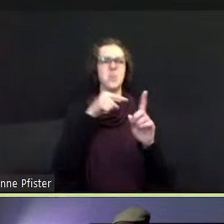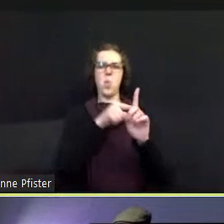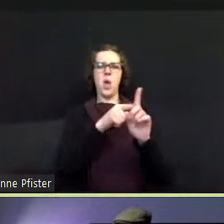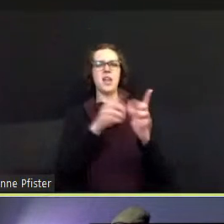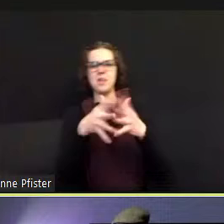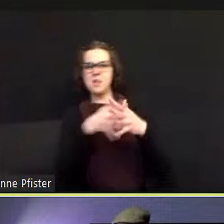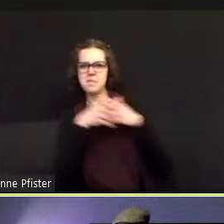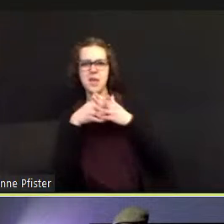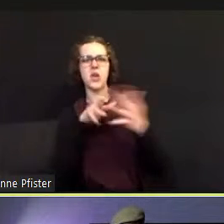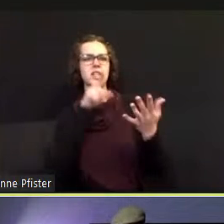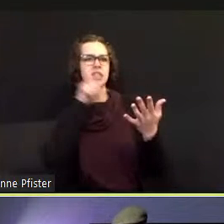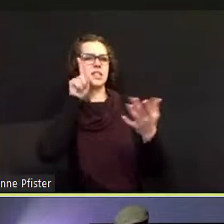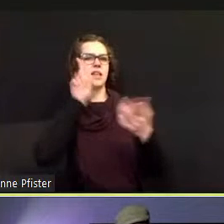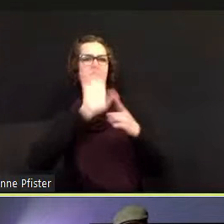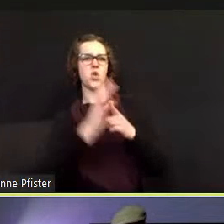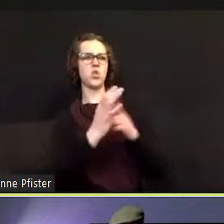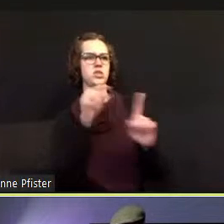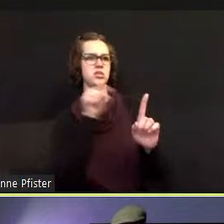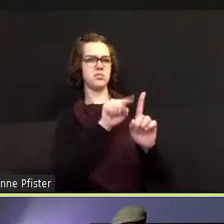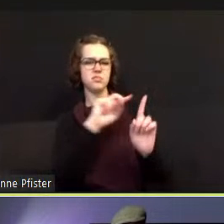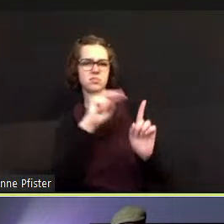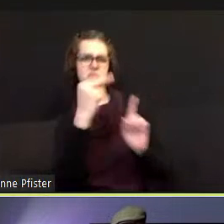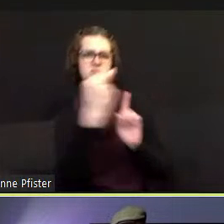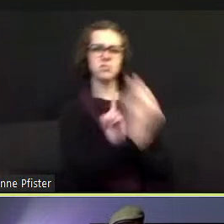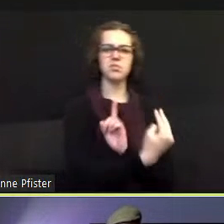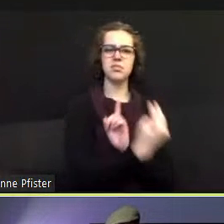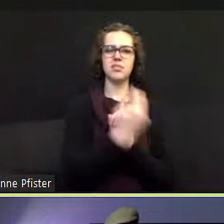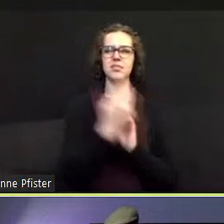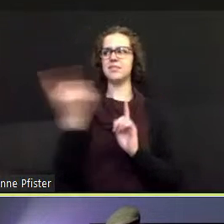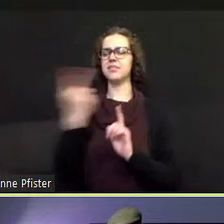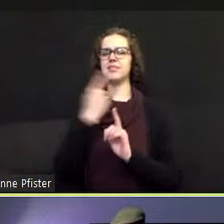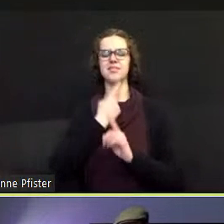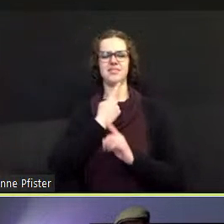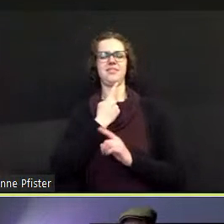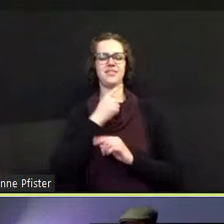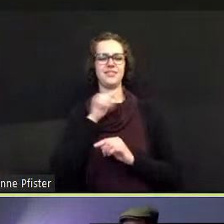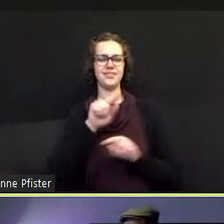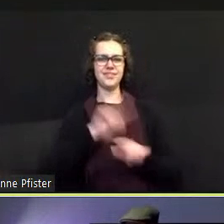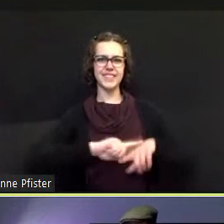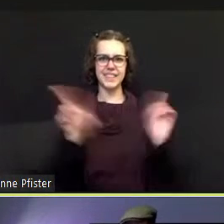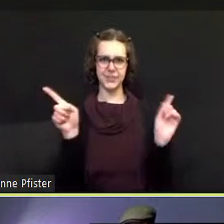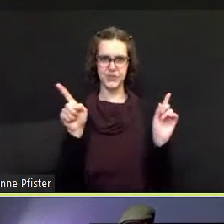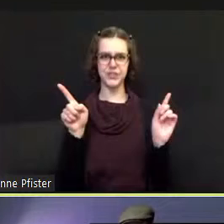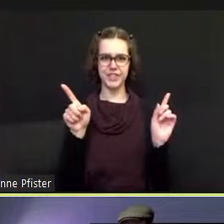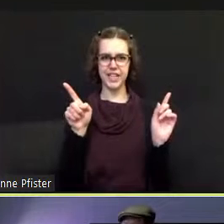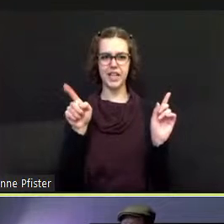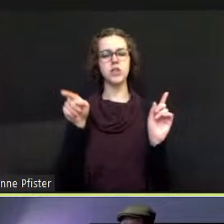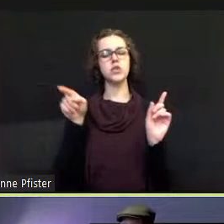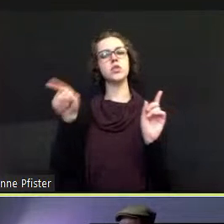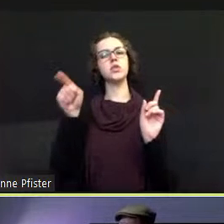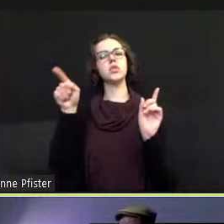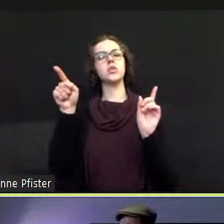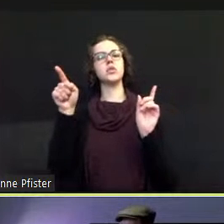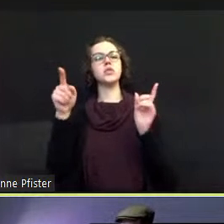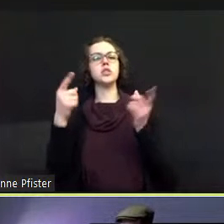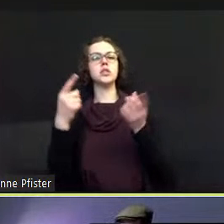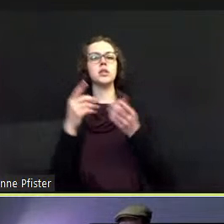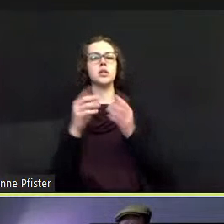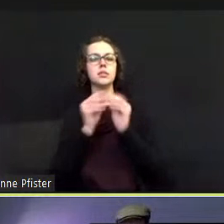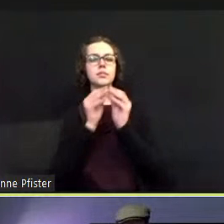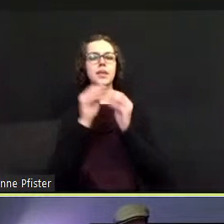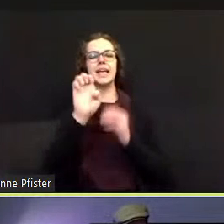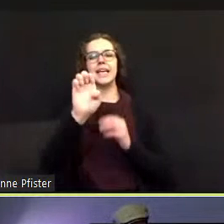she saw, it's different down here. And so she ended up developing this eternal child dependent